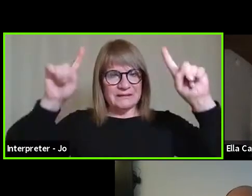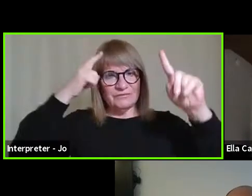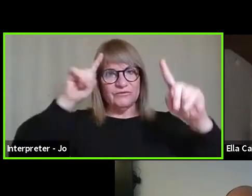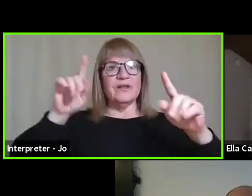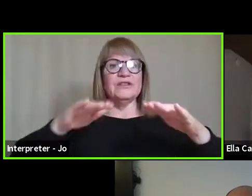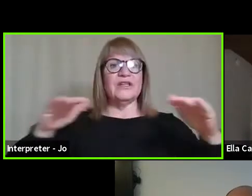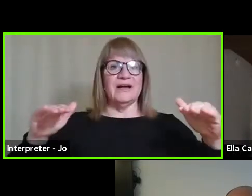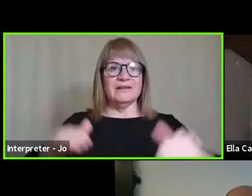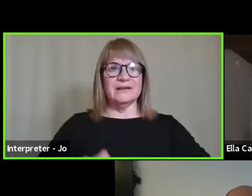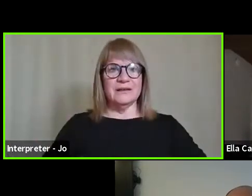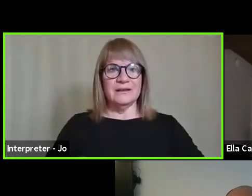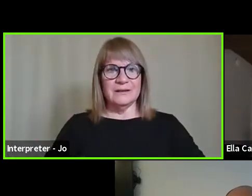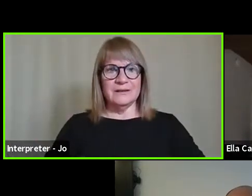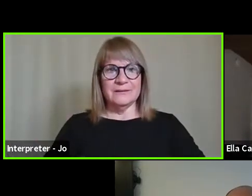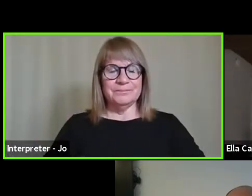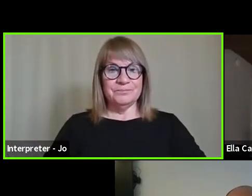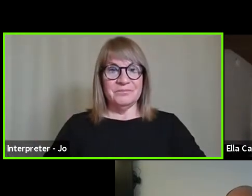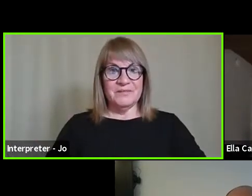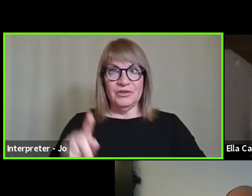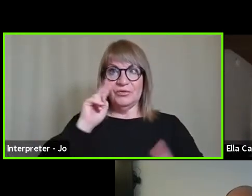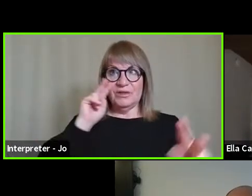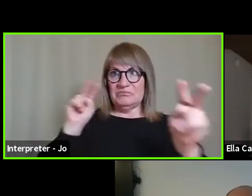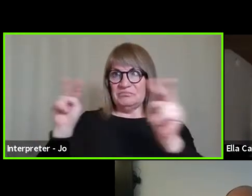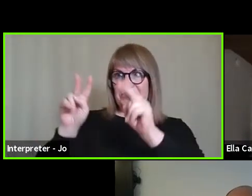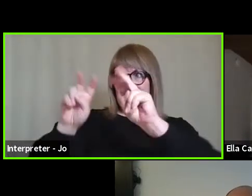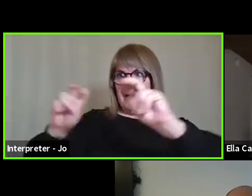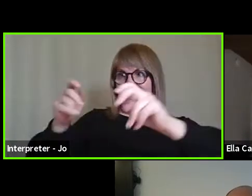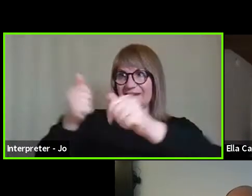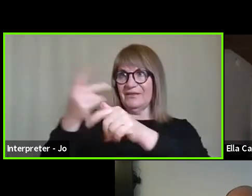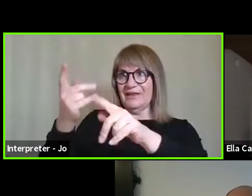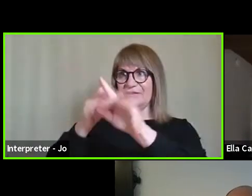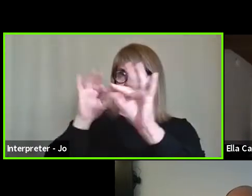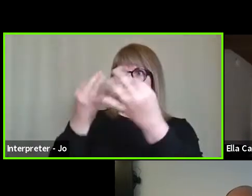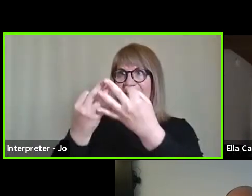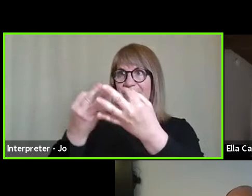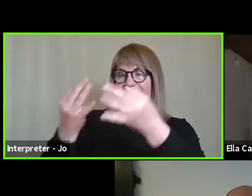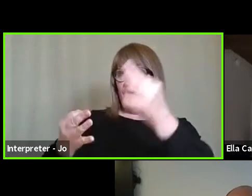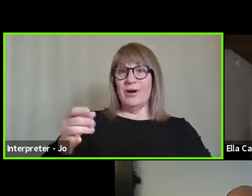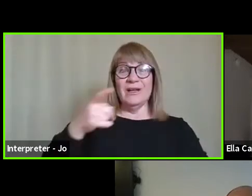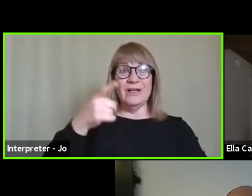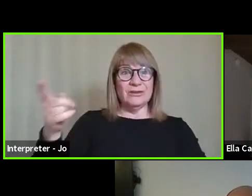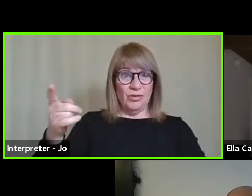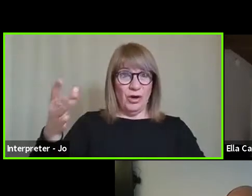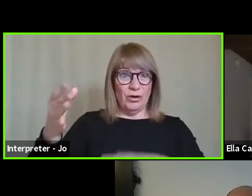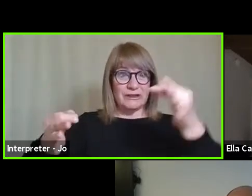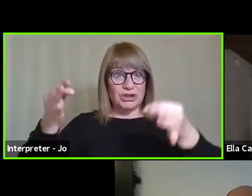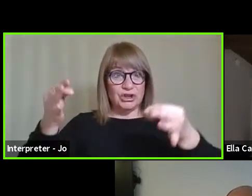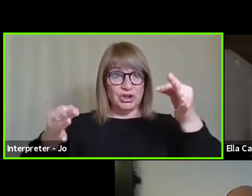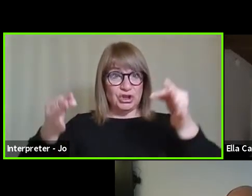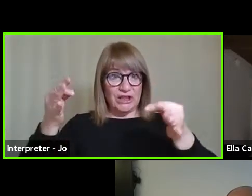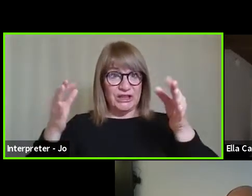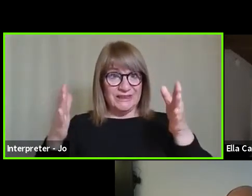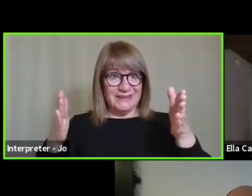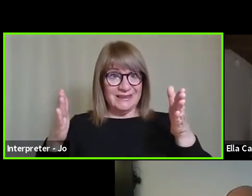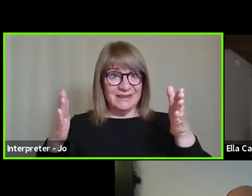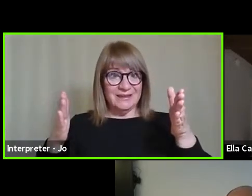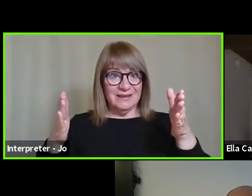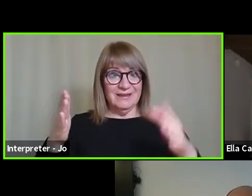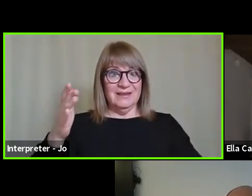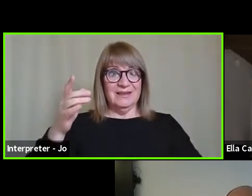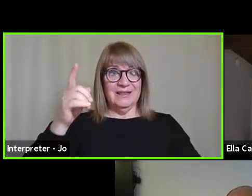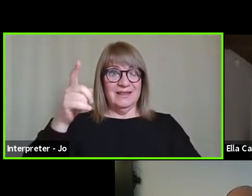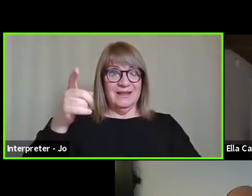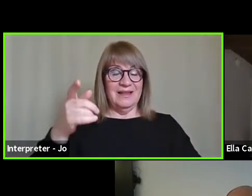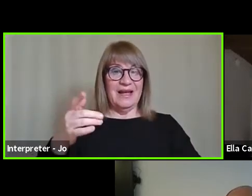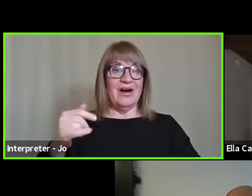or less in the context of family court and so family court judges are the proverbial wall that the mud